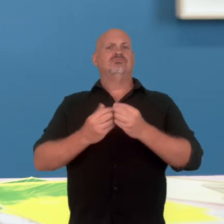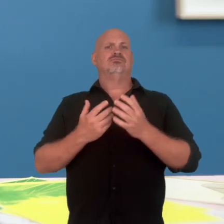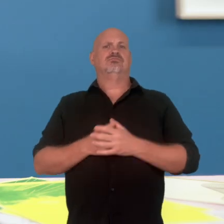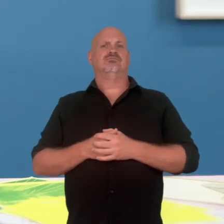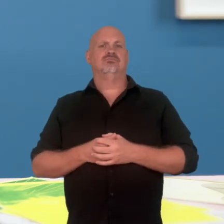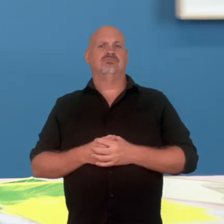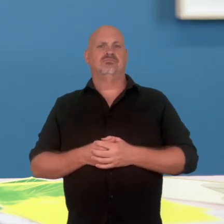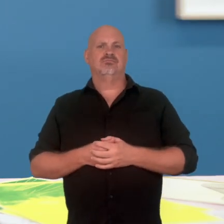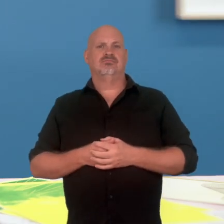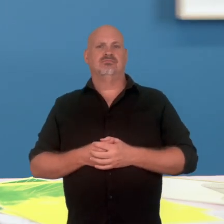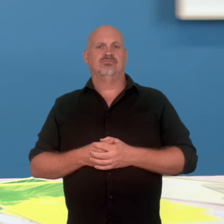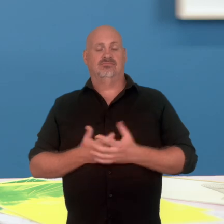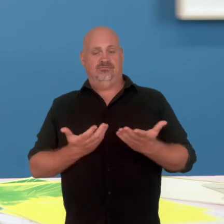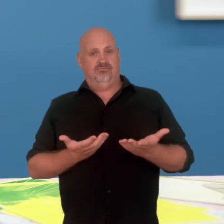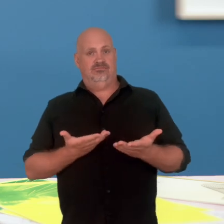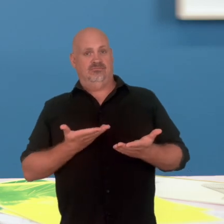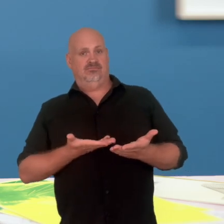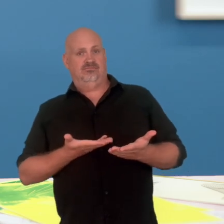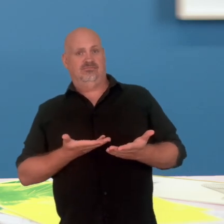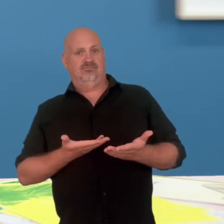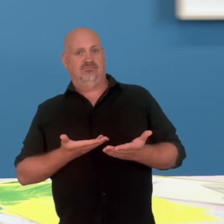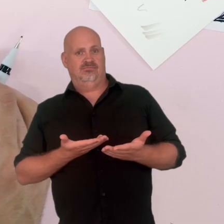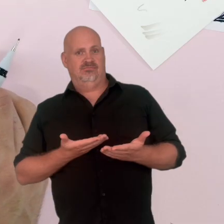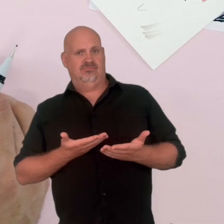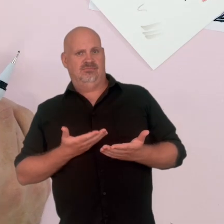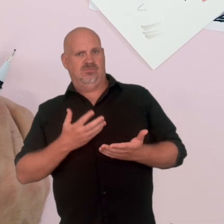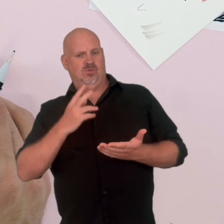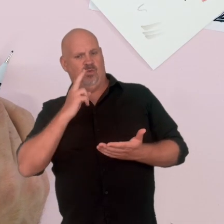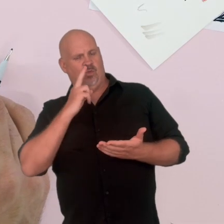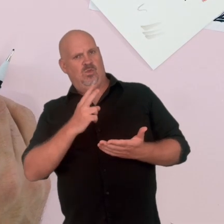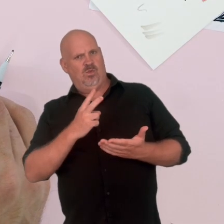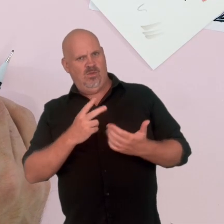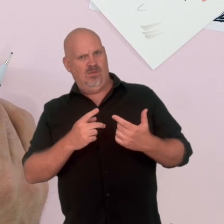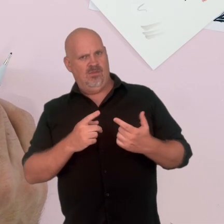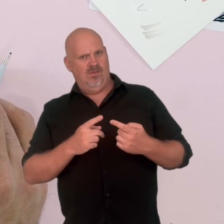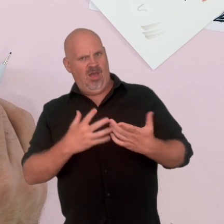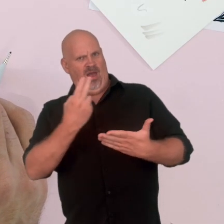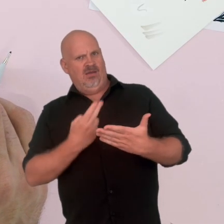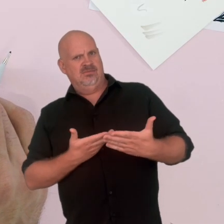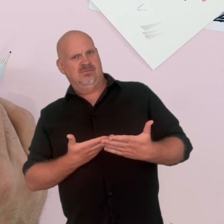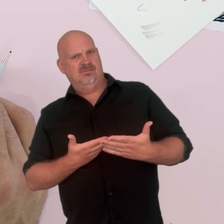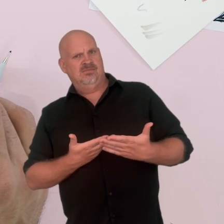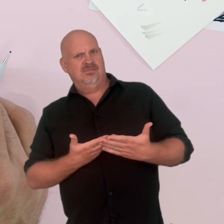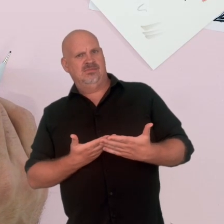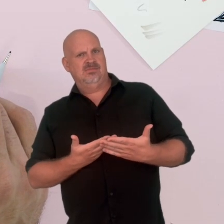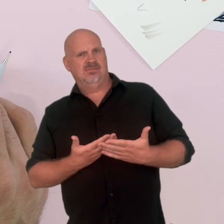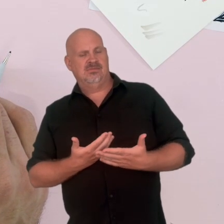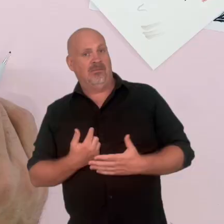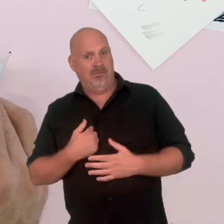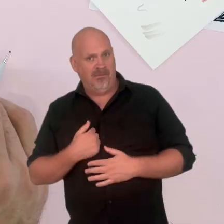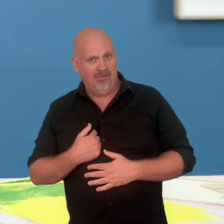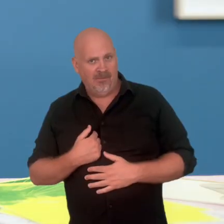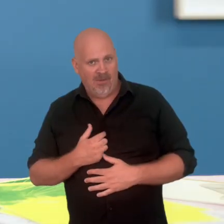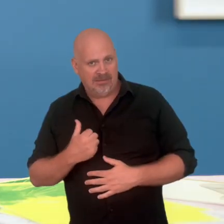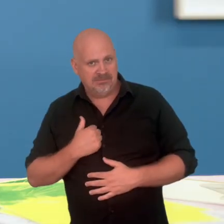Now we have something that looks a bit more like an artwork, actually. I wasn't expecting that. So now you